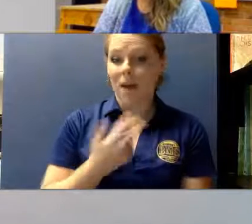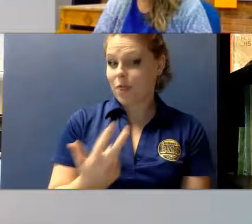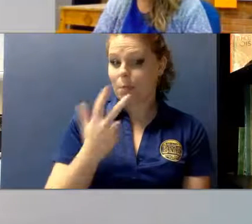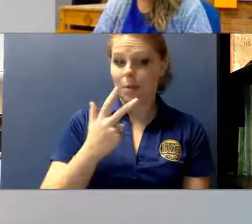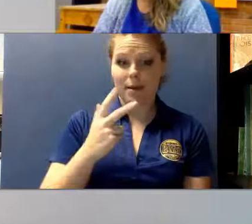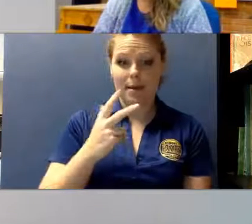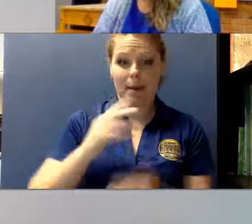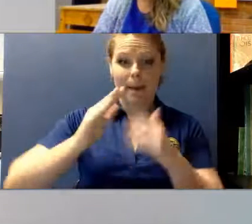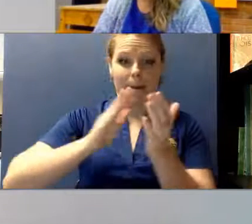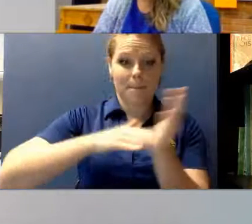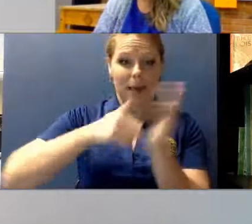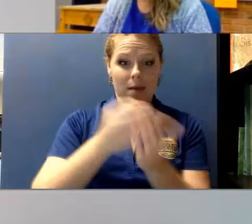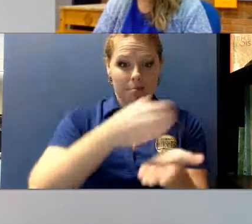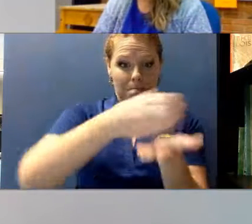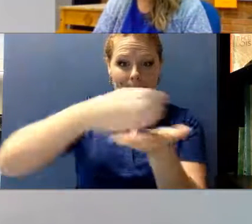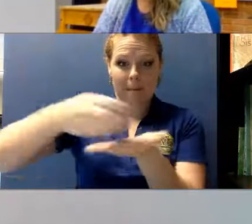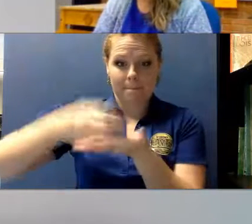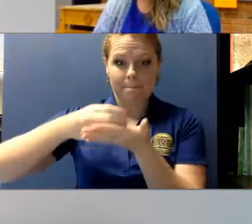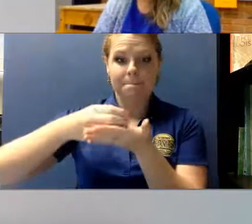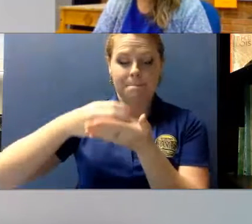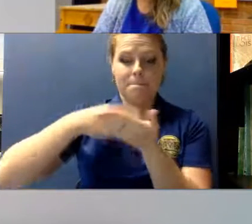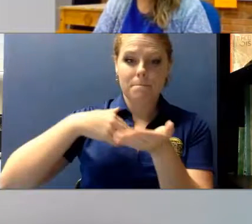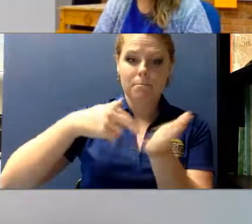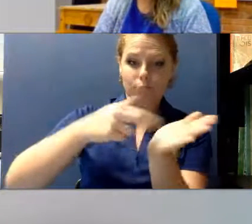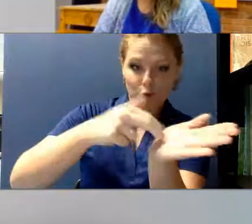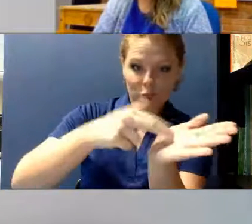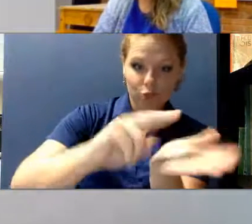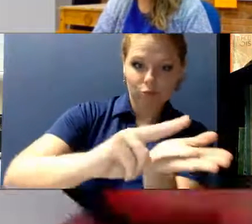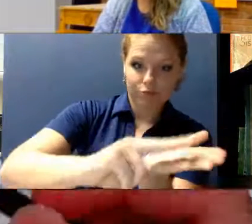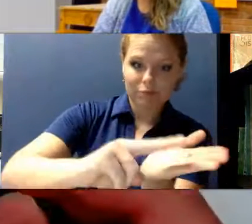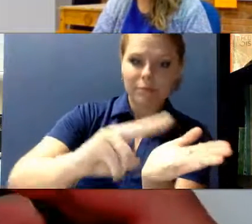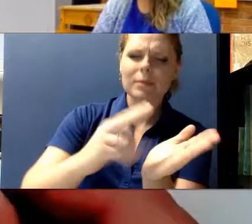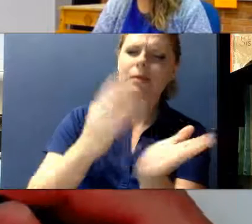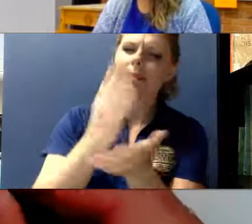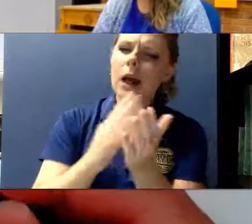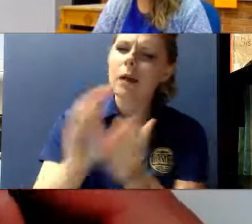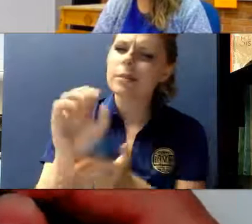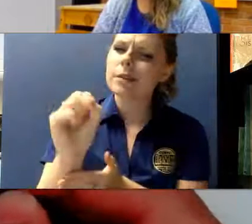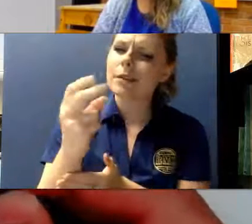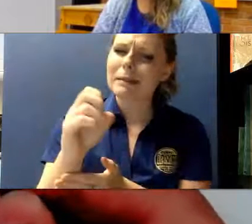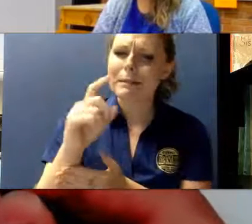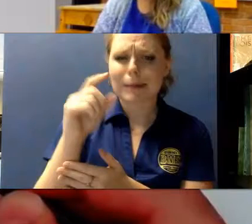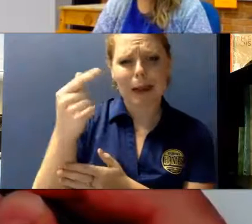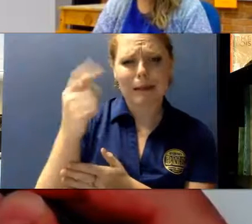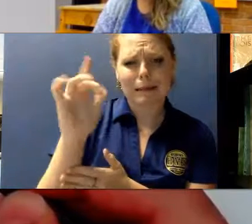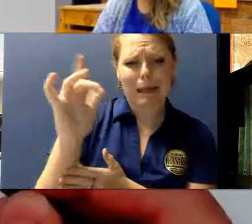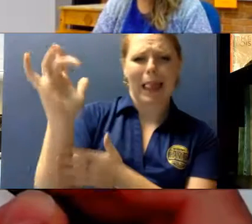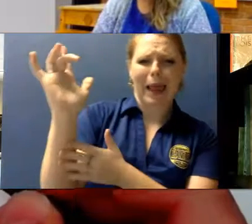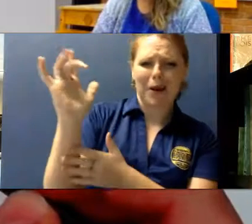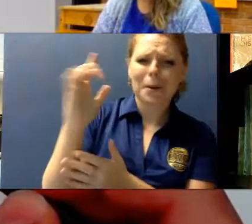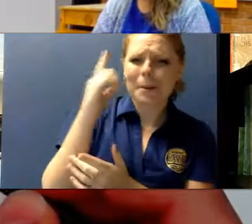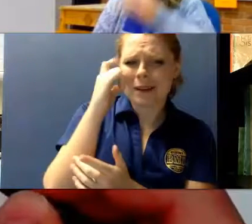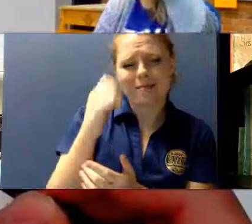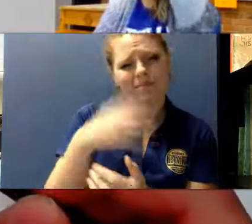paint bottles and my paintbrush. I've got some shadowing going on. I do have a little bit of a glare because I set it up next to the